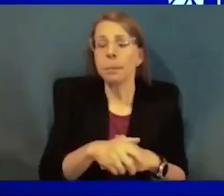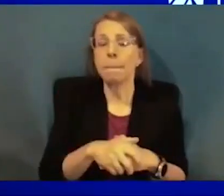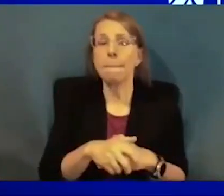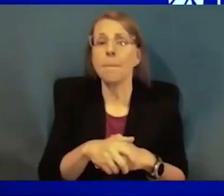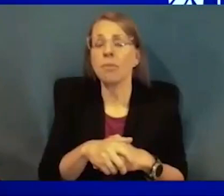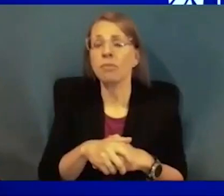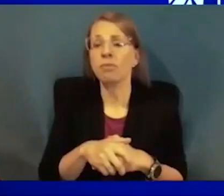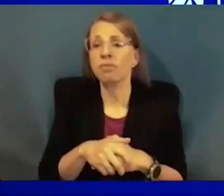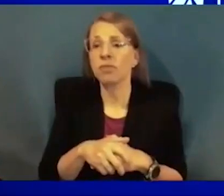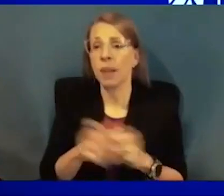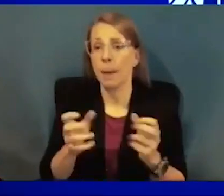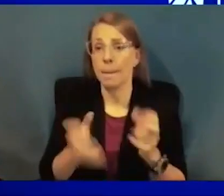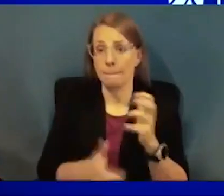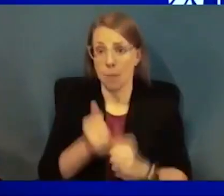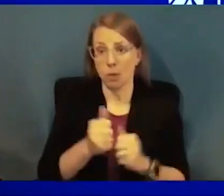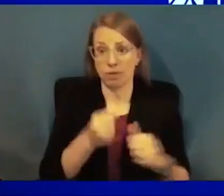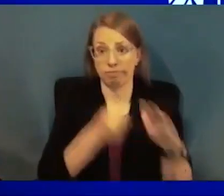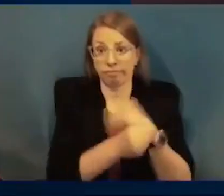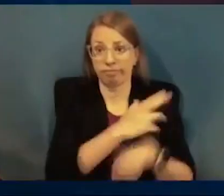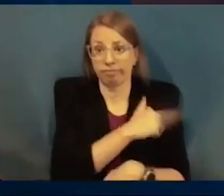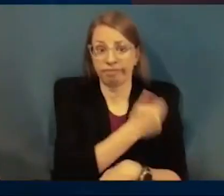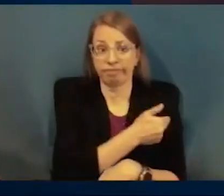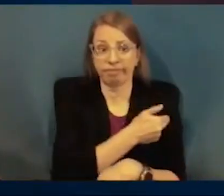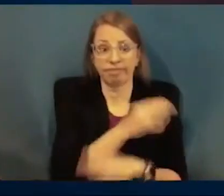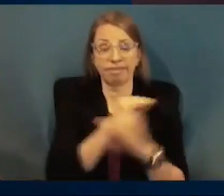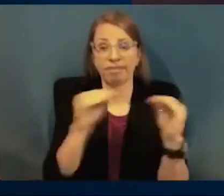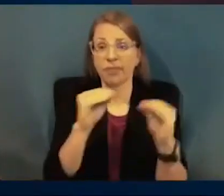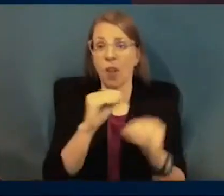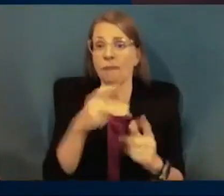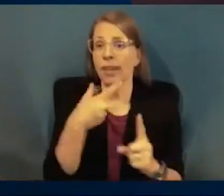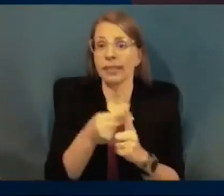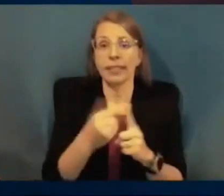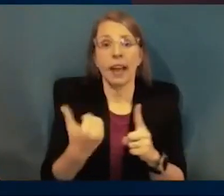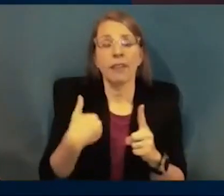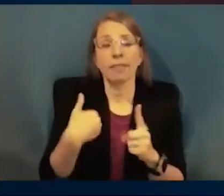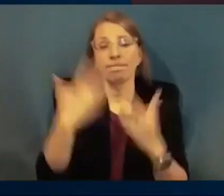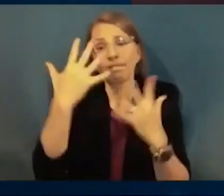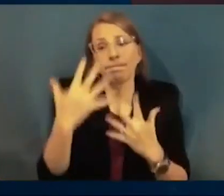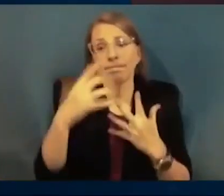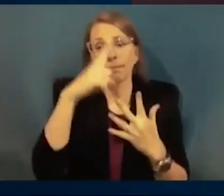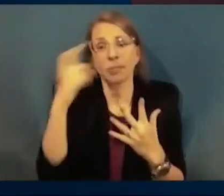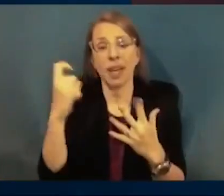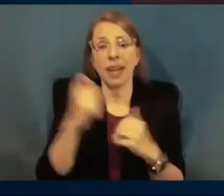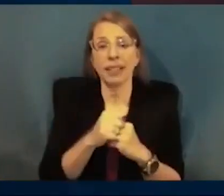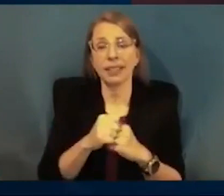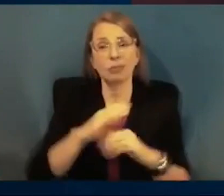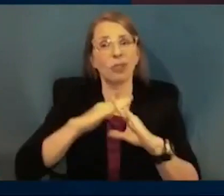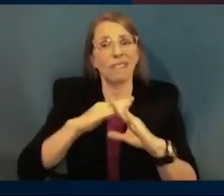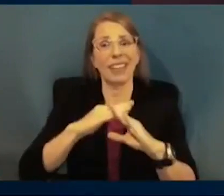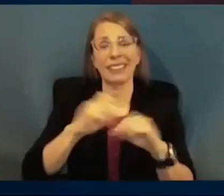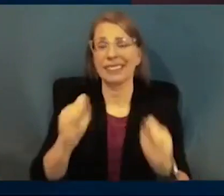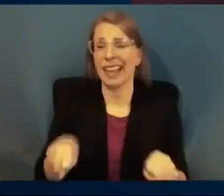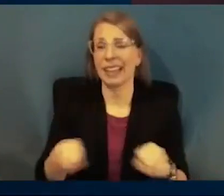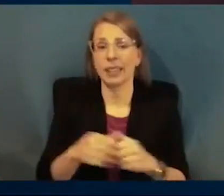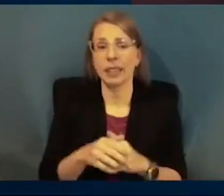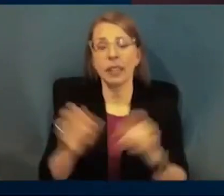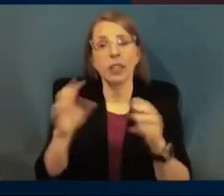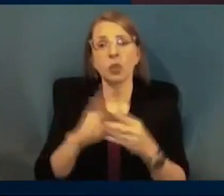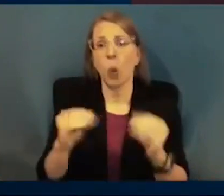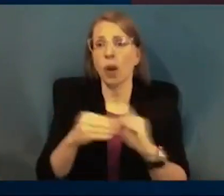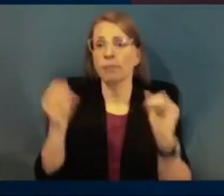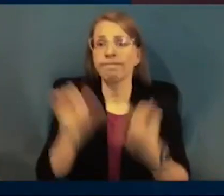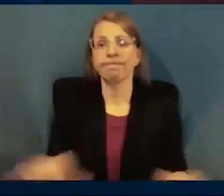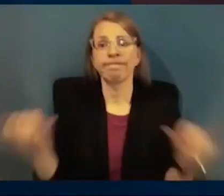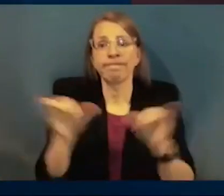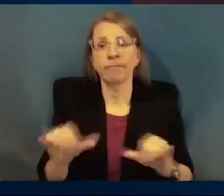right now, Jessica, are unvaccinated. It's a tragedy because this is so preventable. It's the same story you keep telling us about the unvaccinated